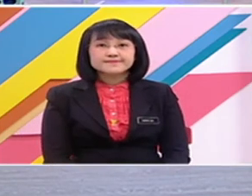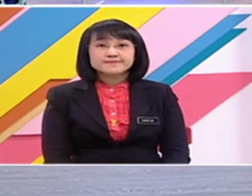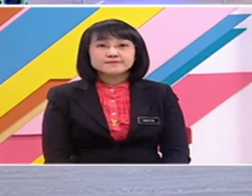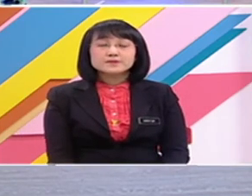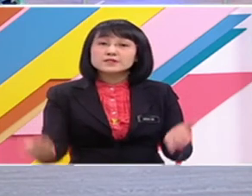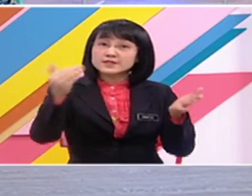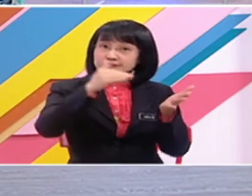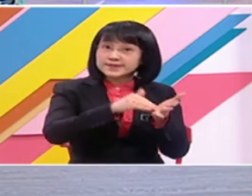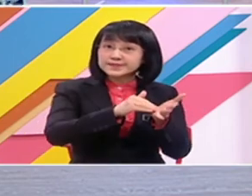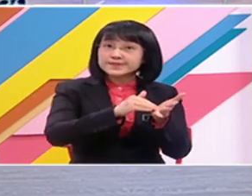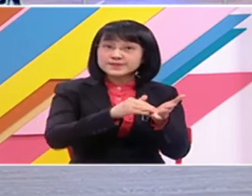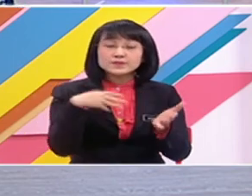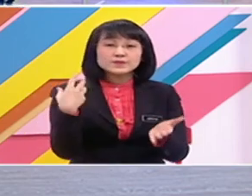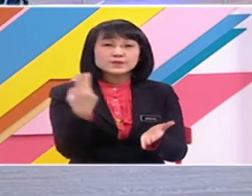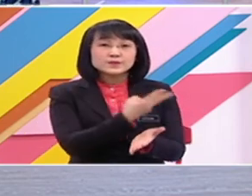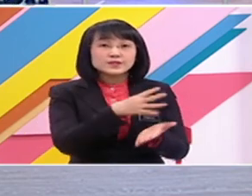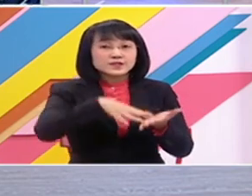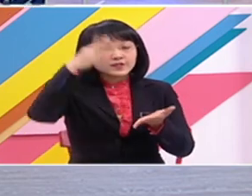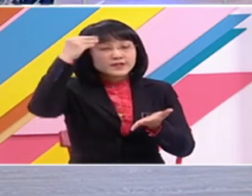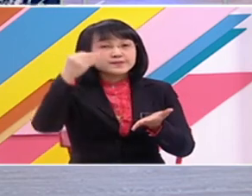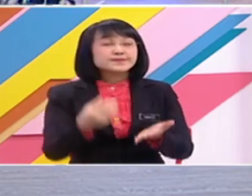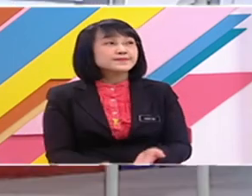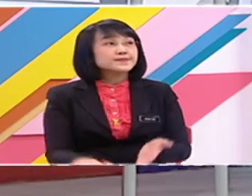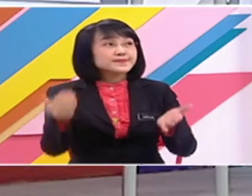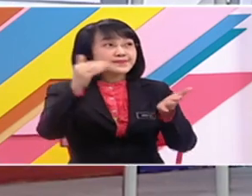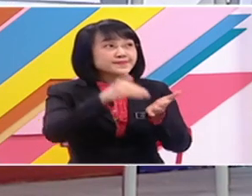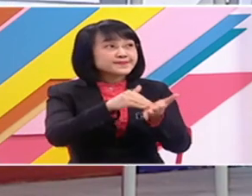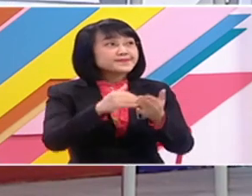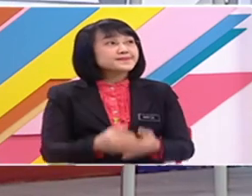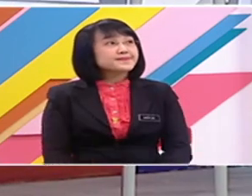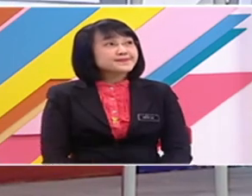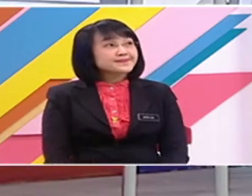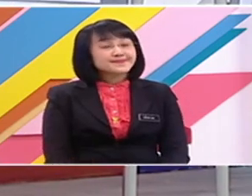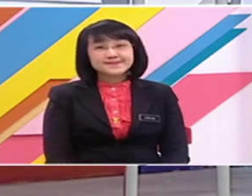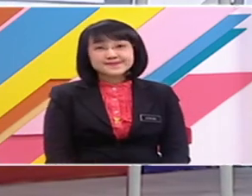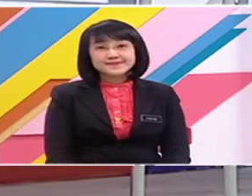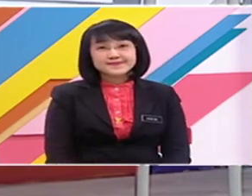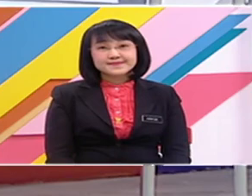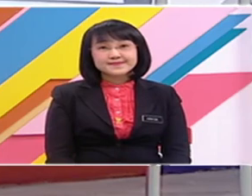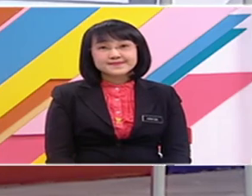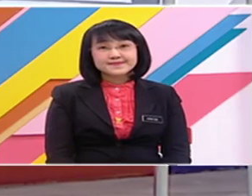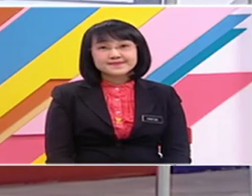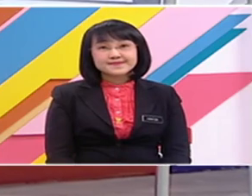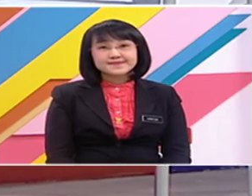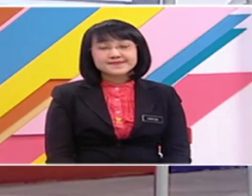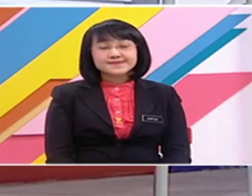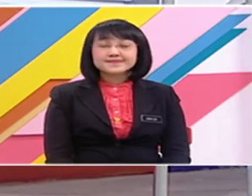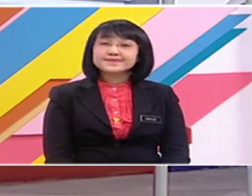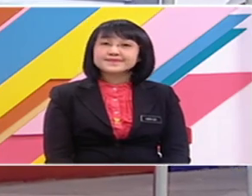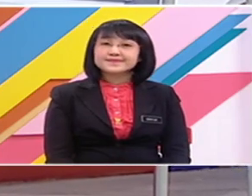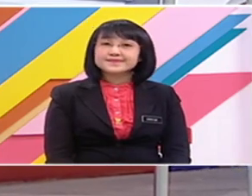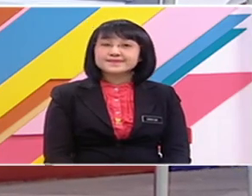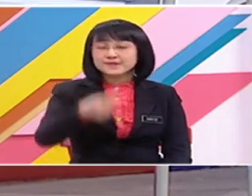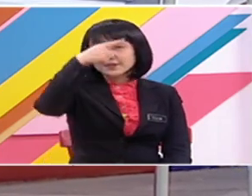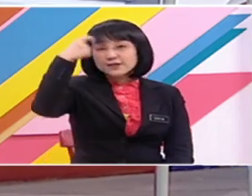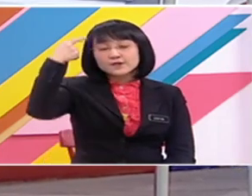go again what we've learned just now. All right. Mm-hmm. Okay. Let's repeat again because this is for special education disabilities. Mm-hmm. So we have